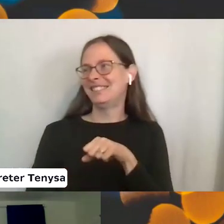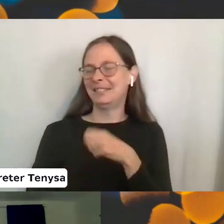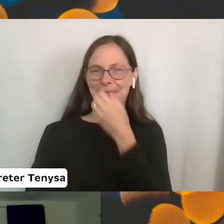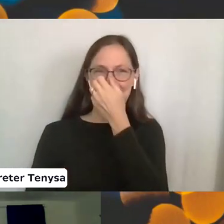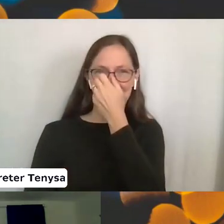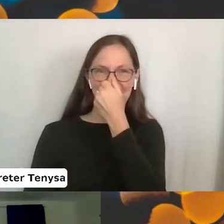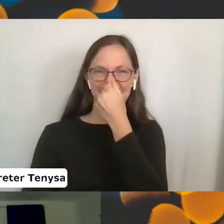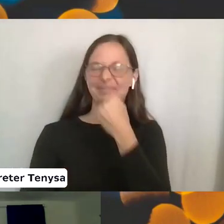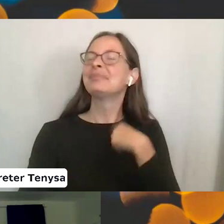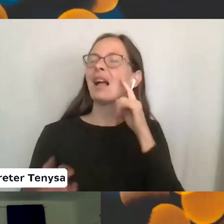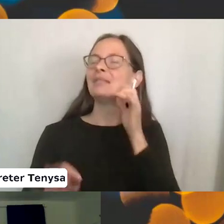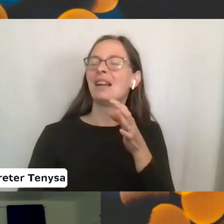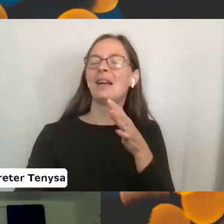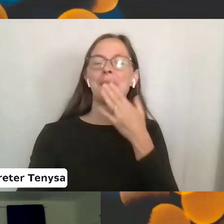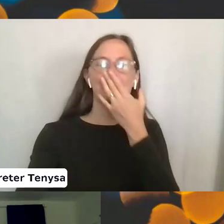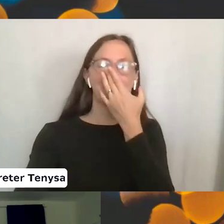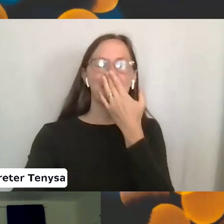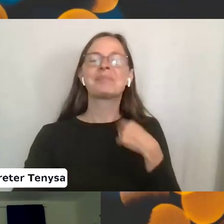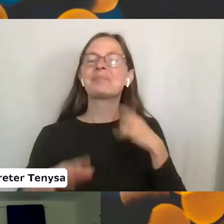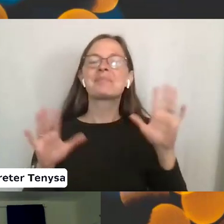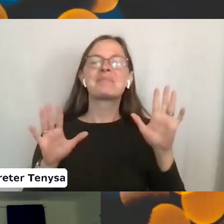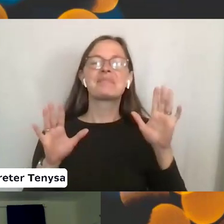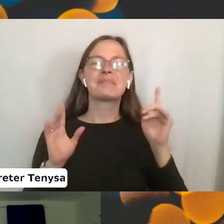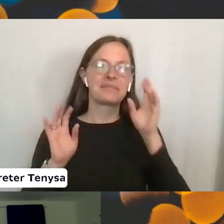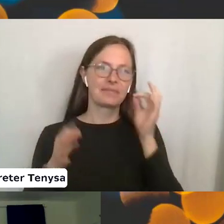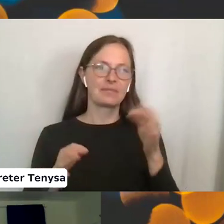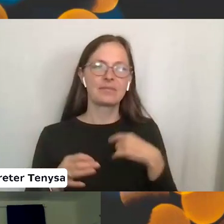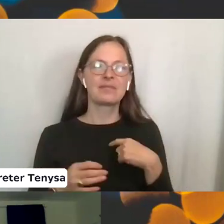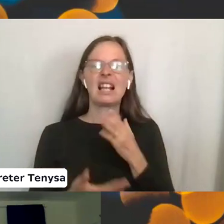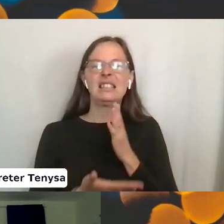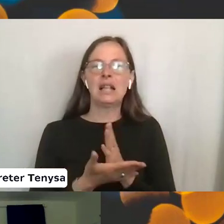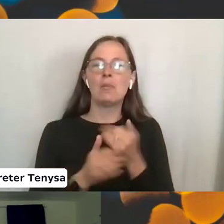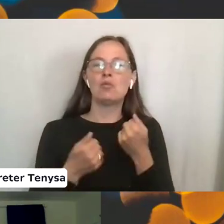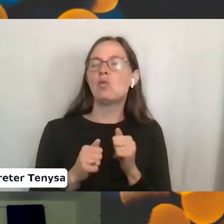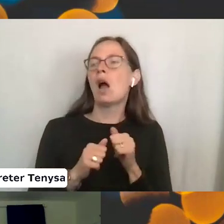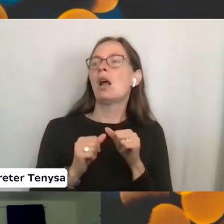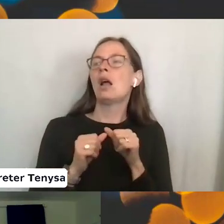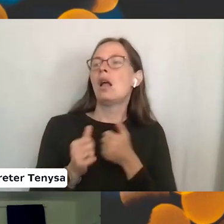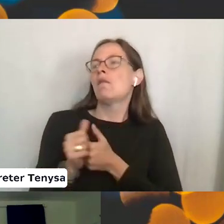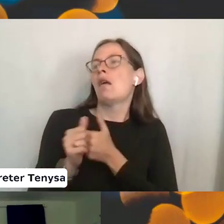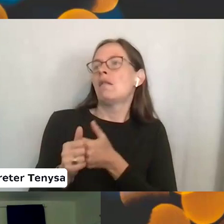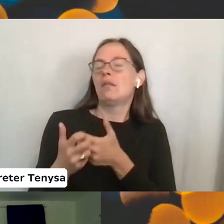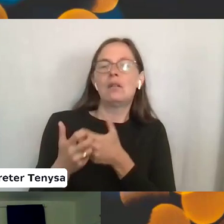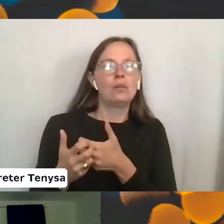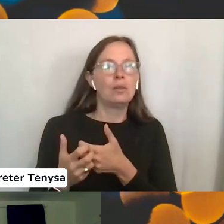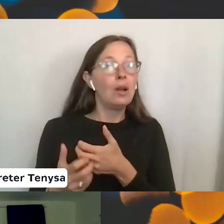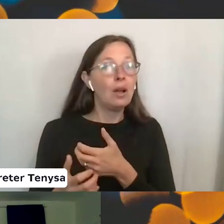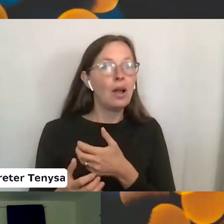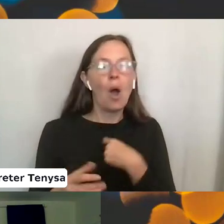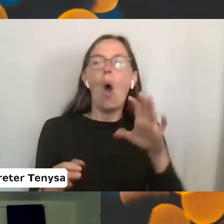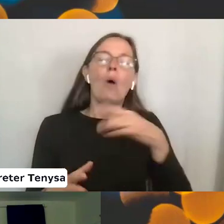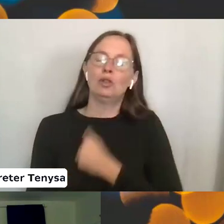quit. I decided to quit trying to conform. I just was spending, I'm sorry, Tanisa. I did that